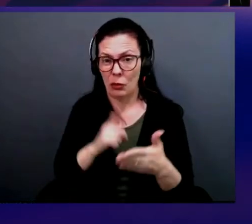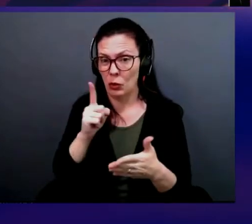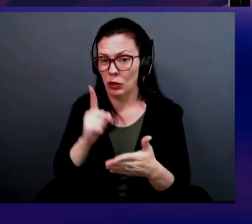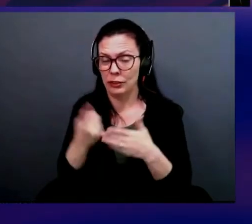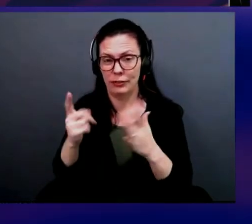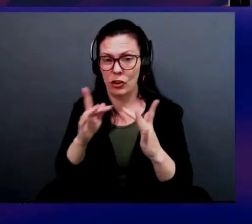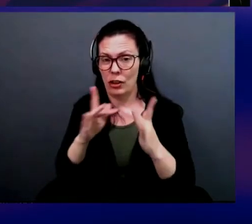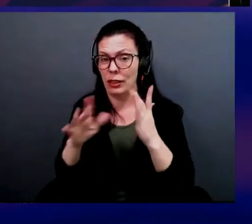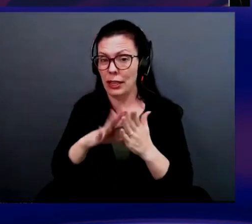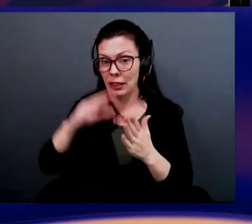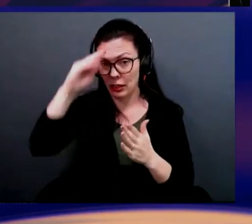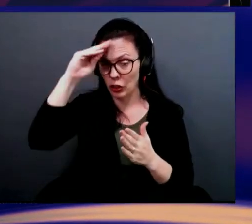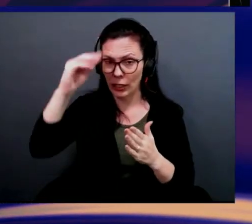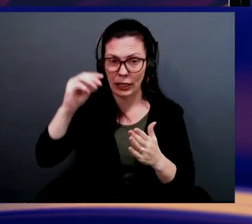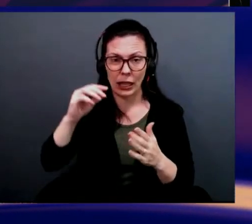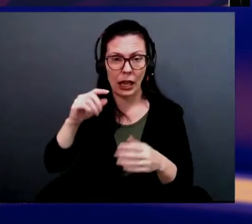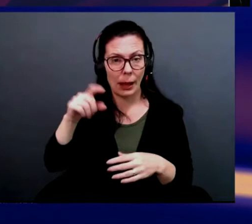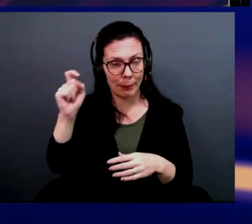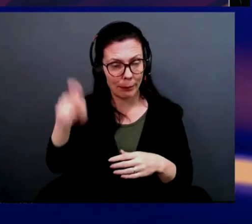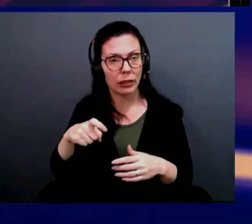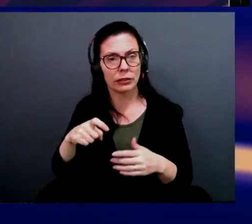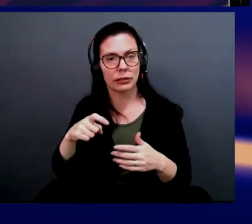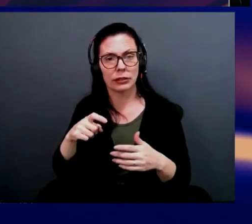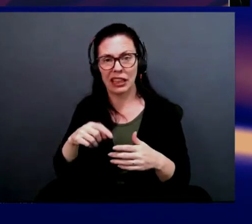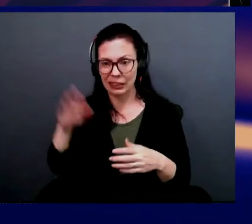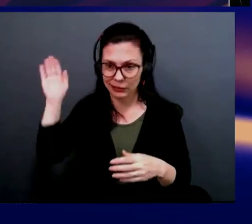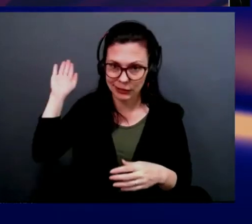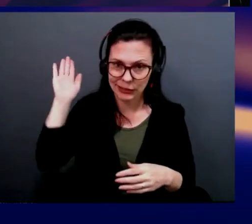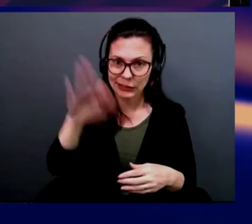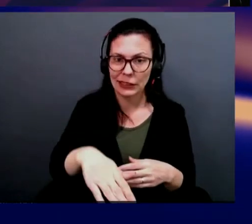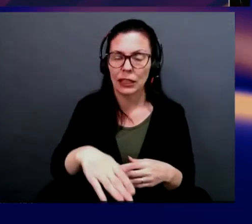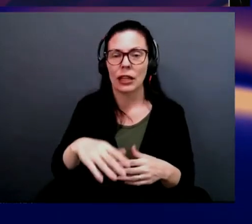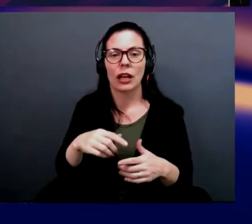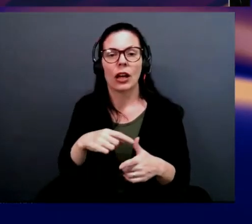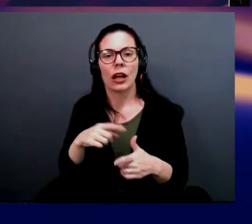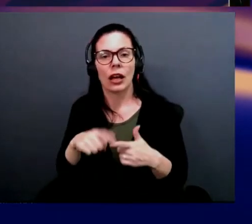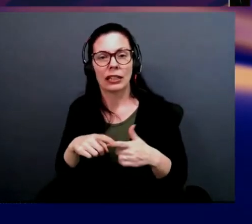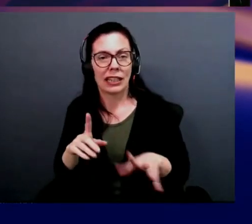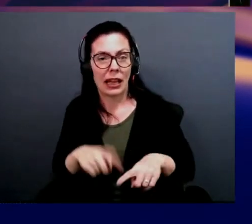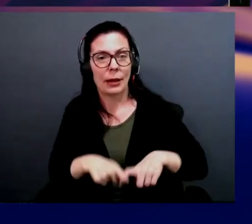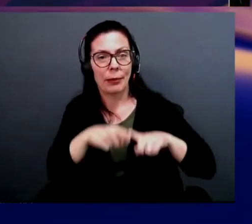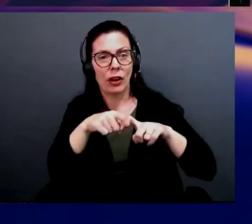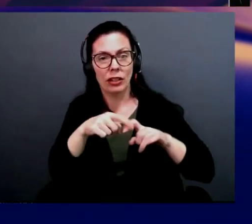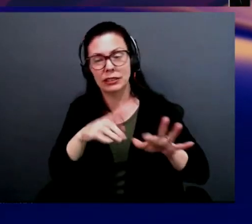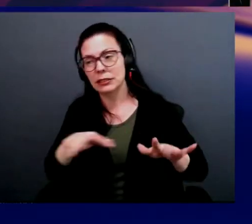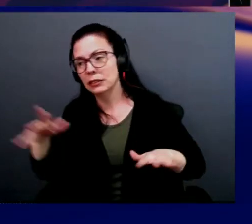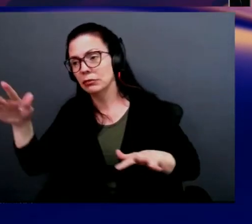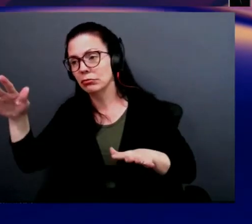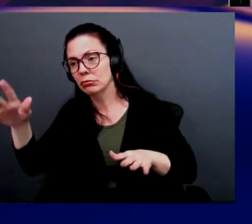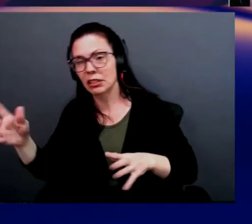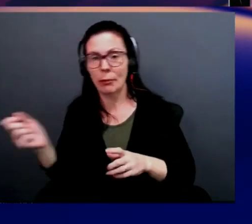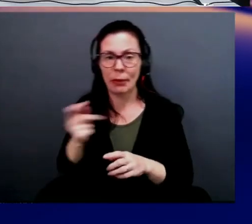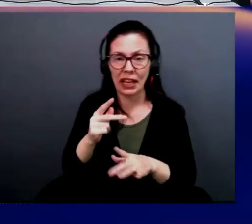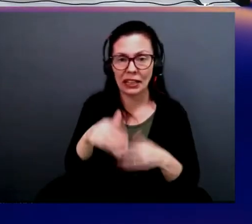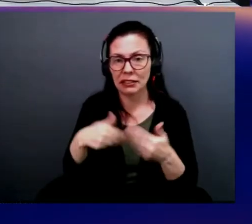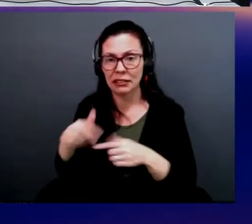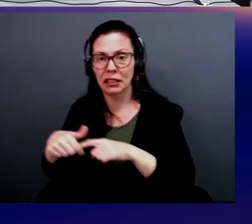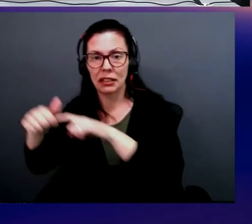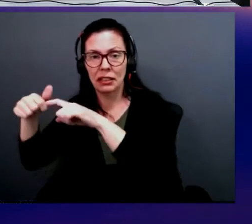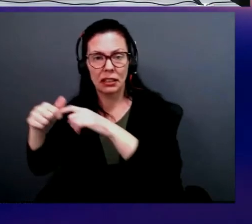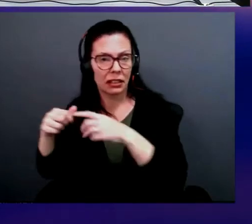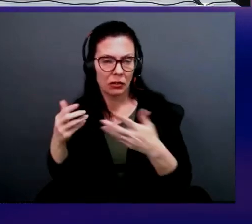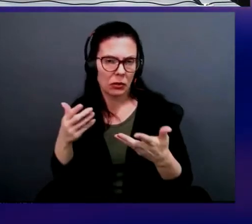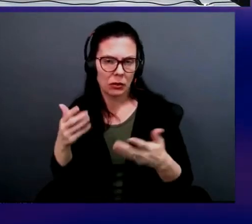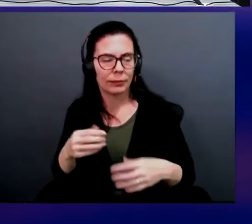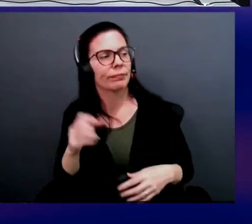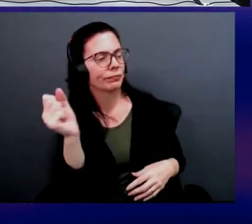all in one go? Can I stop? Can I pause? Put my life on hold for a little while? Yeah, absolutely. Both in our courses and